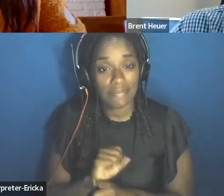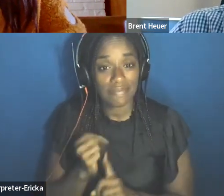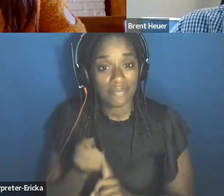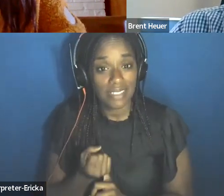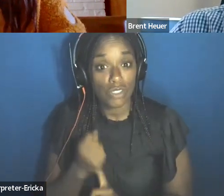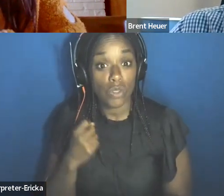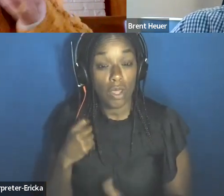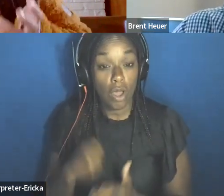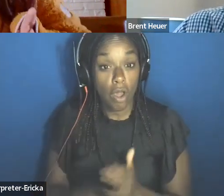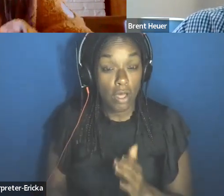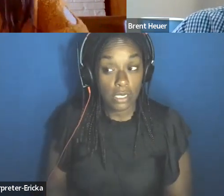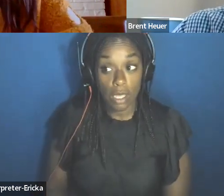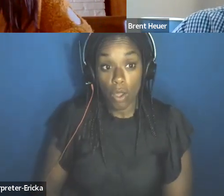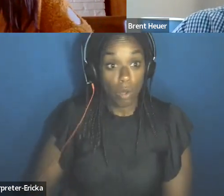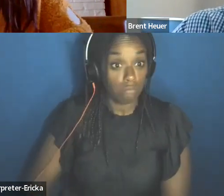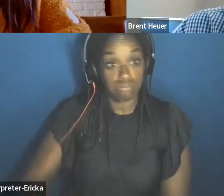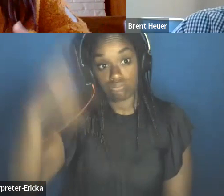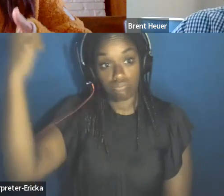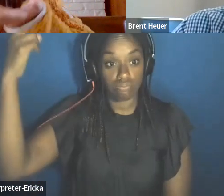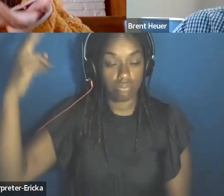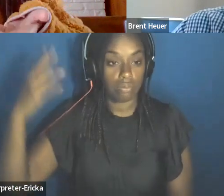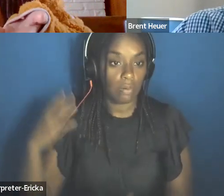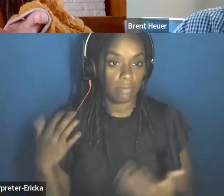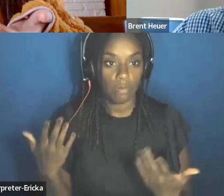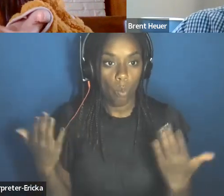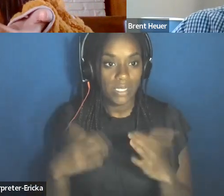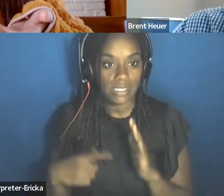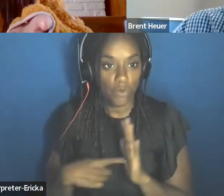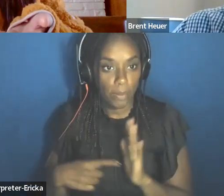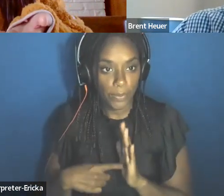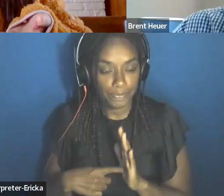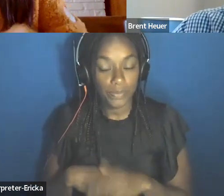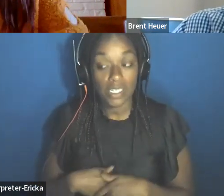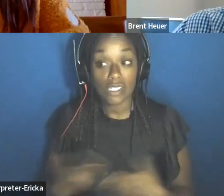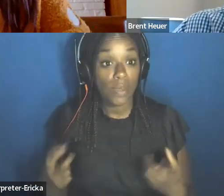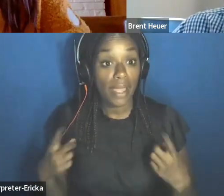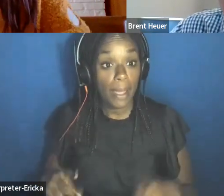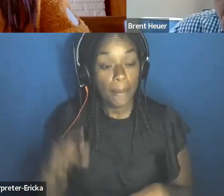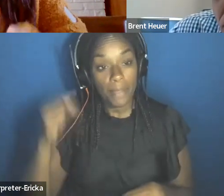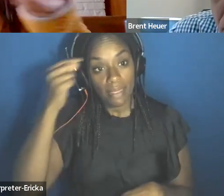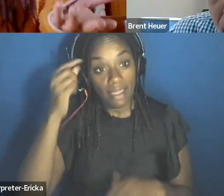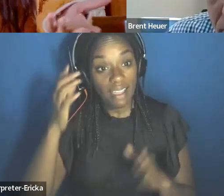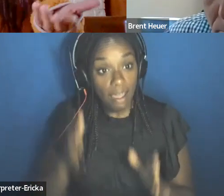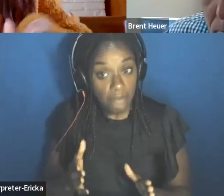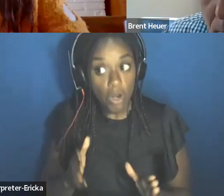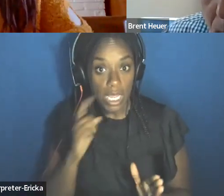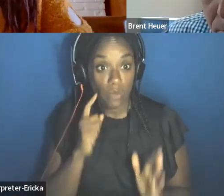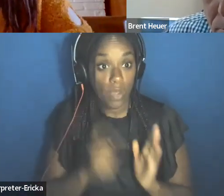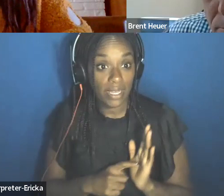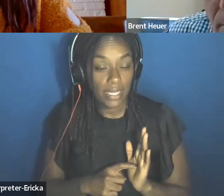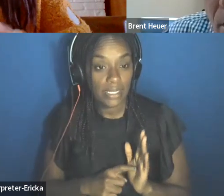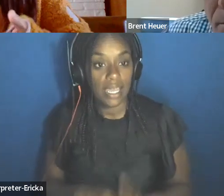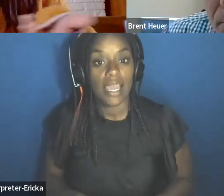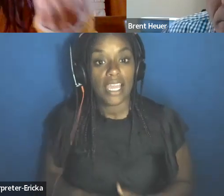of housing go way beyond what's affordable for folks. So the governor recognizes this crisis, but he started a group